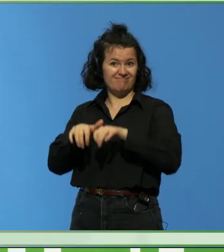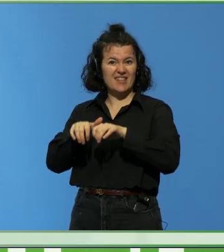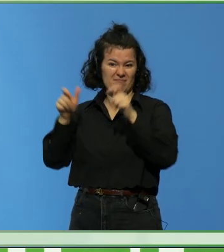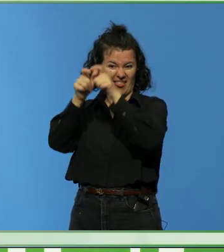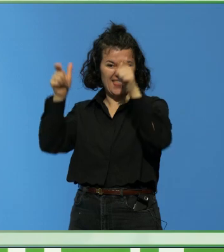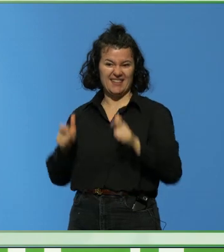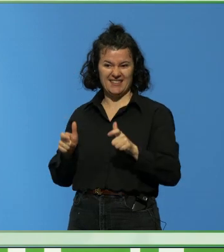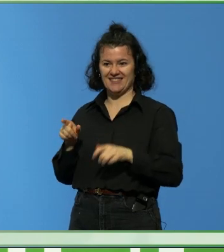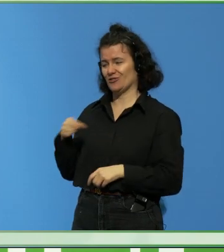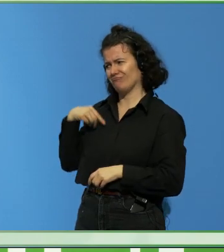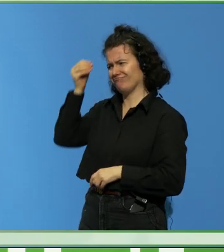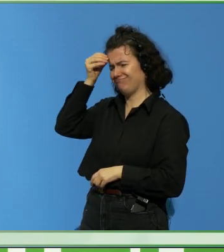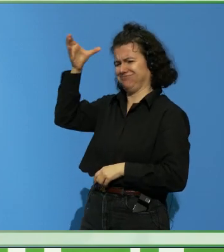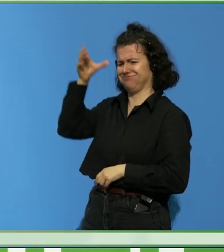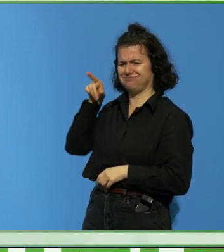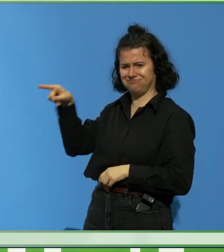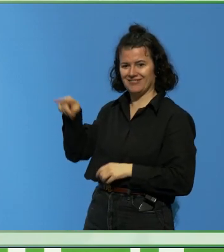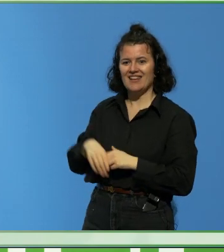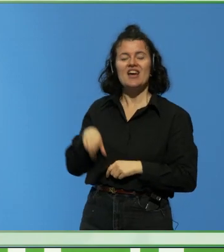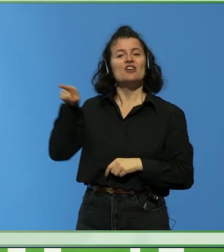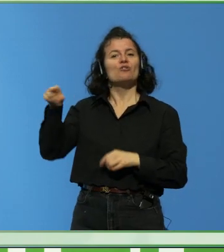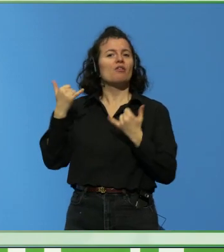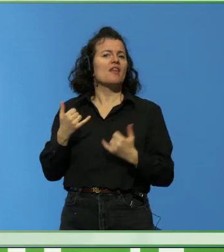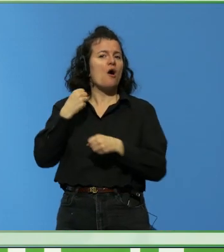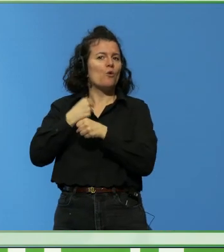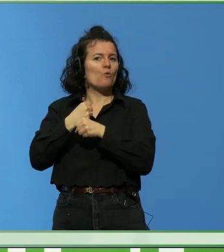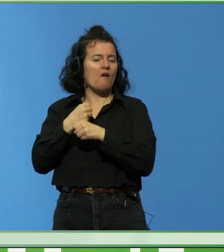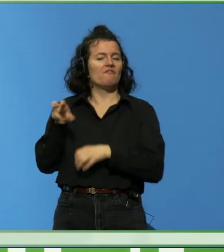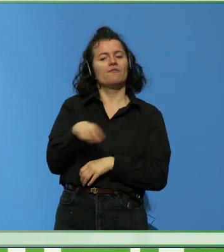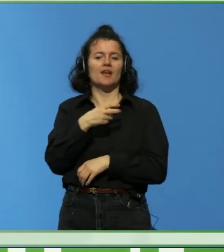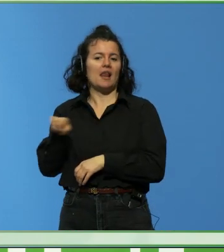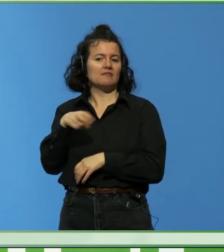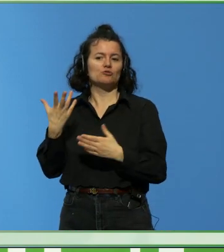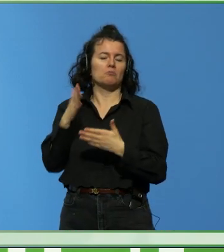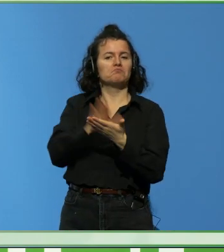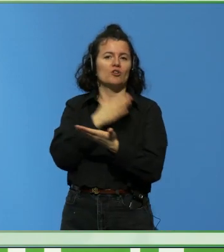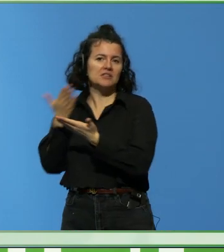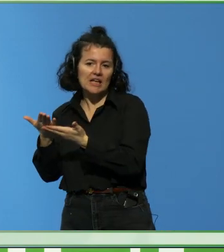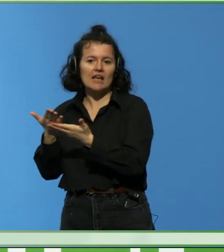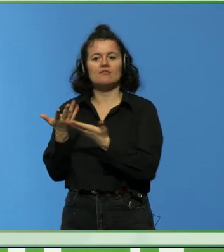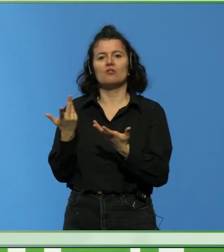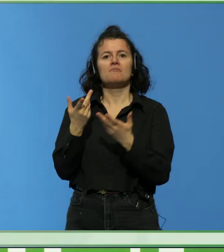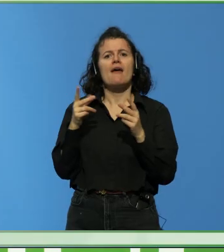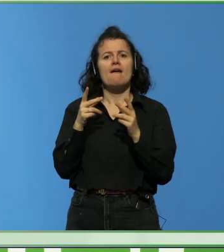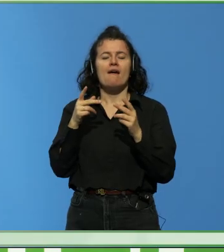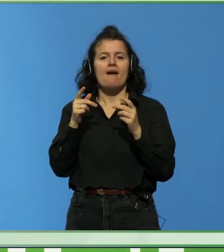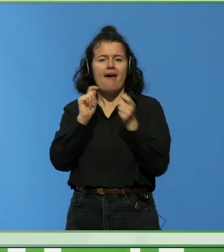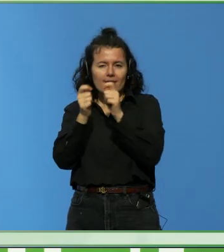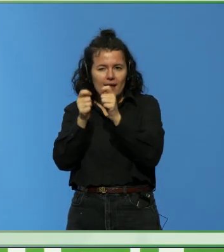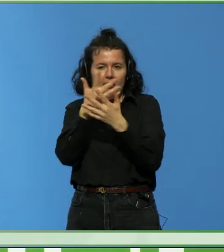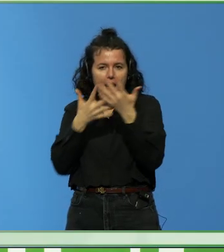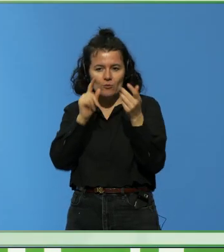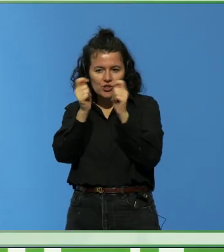as a freelance translator, language editor, journalist, and writer. She is currently a PhD student